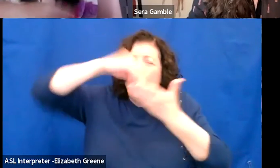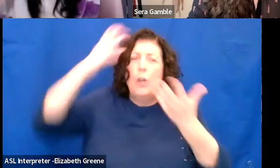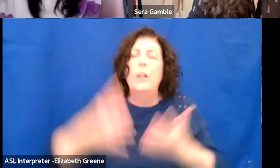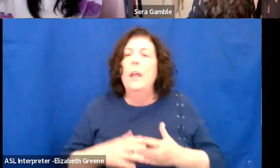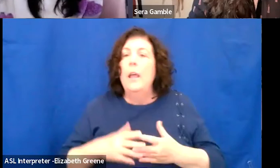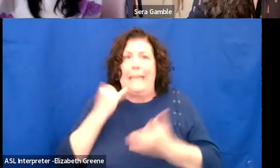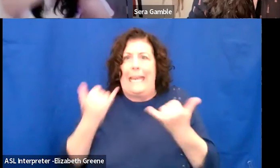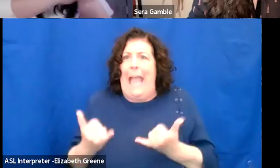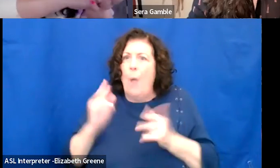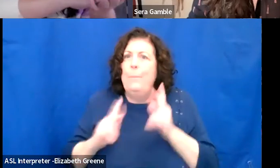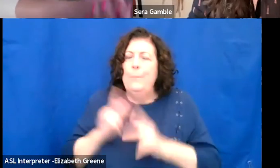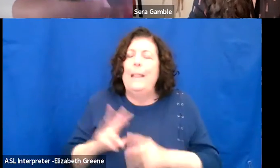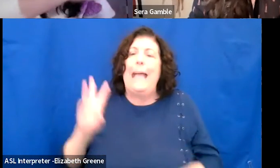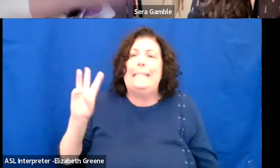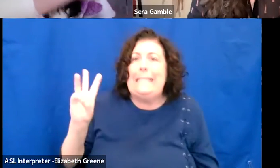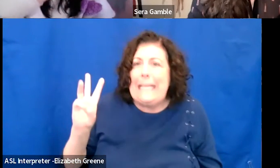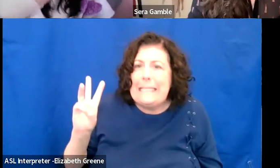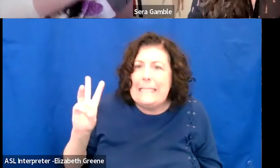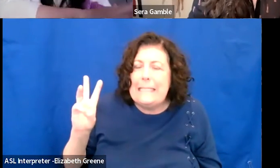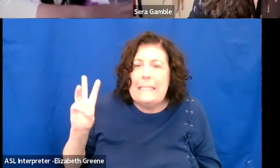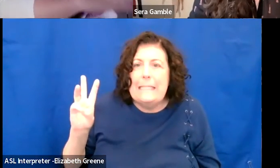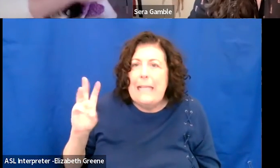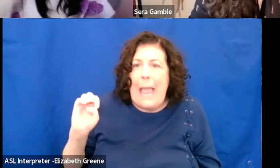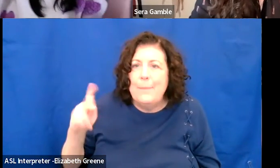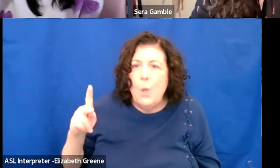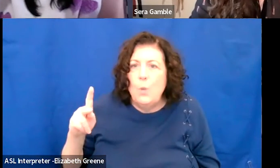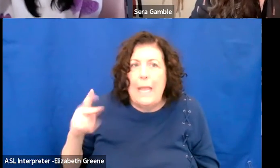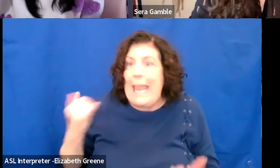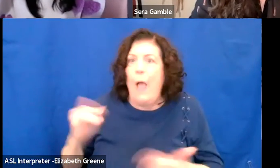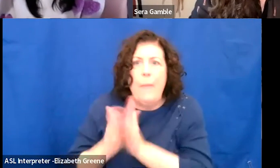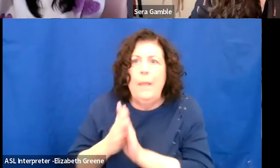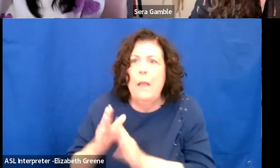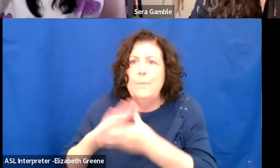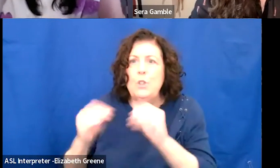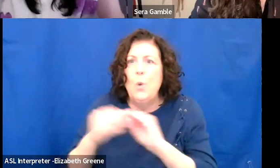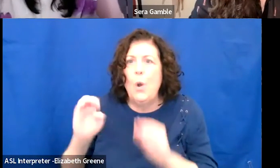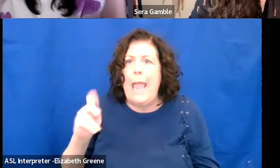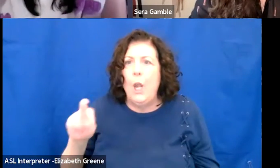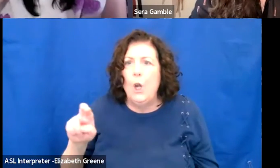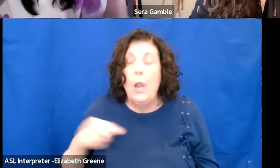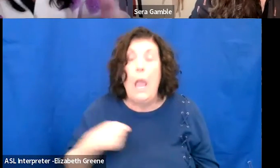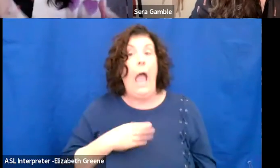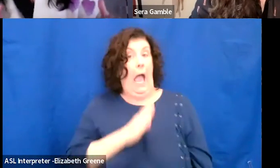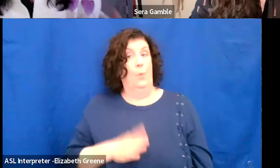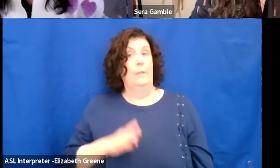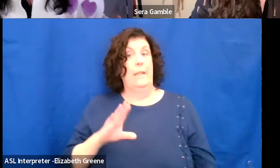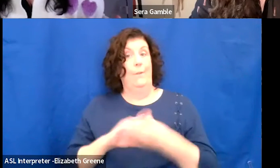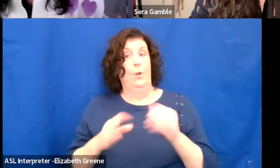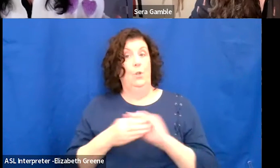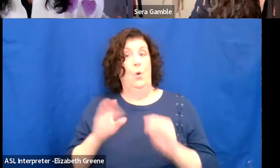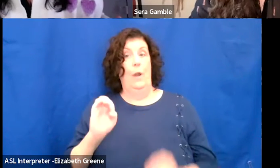I got to double bump. So I was never a story editor. I went from staff writer twice to executive story editor, but boy, I was like,